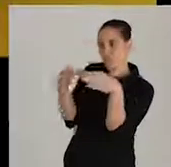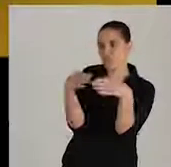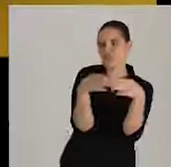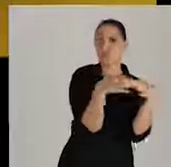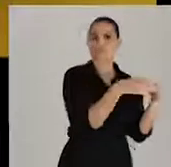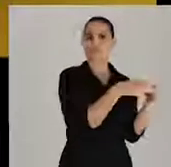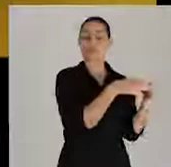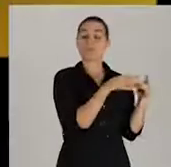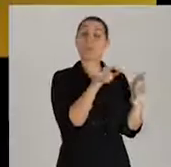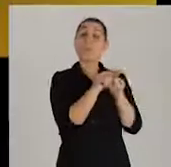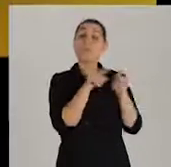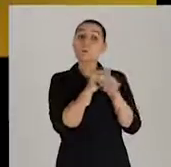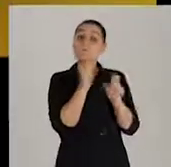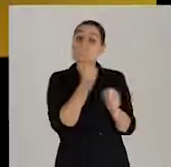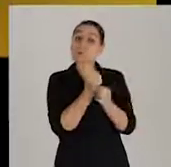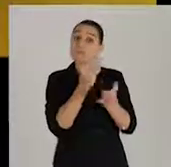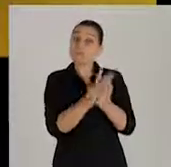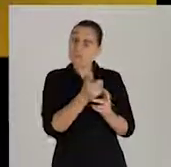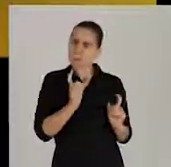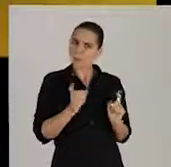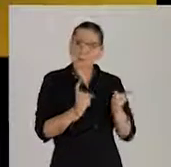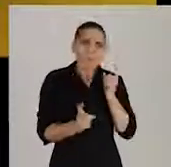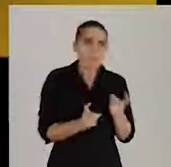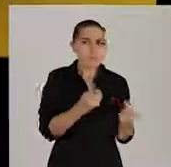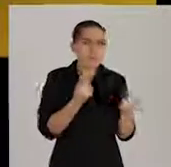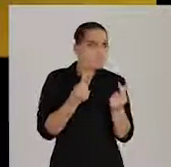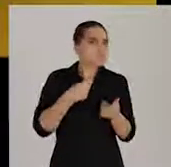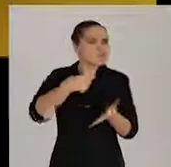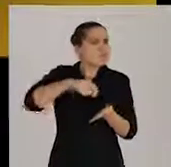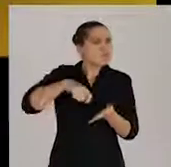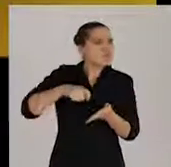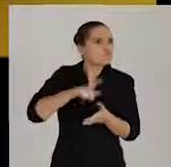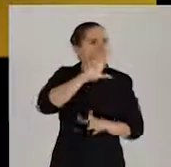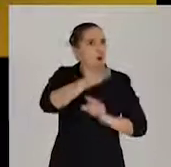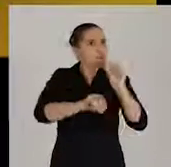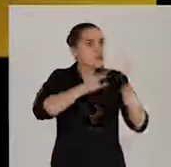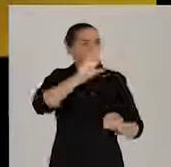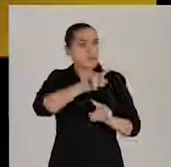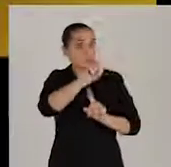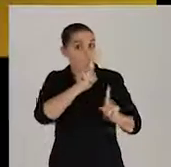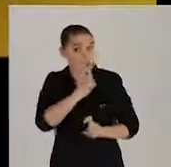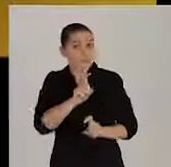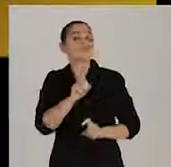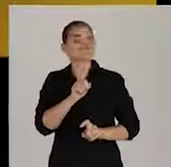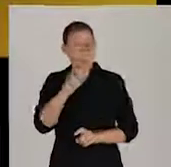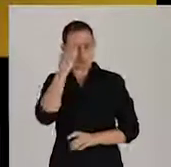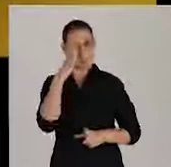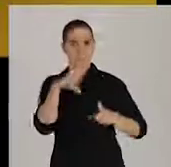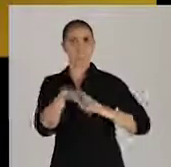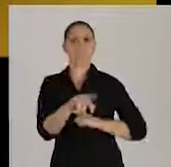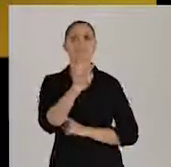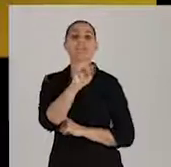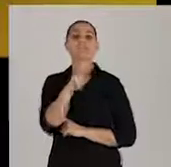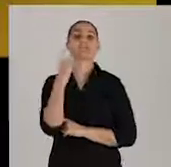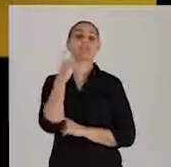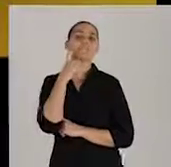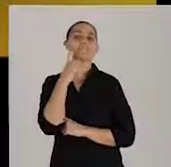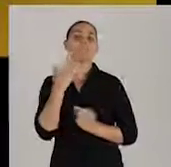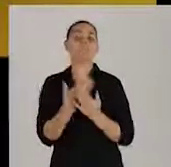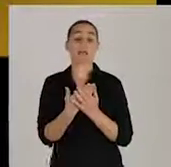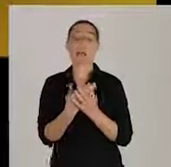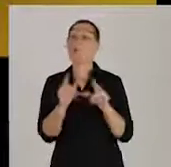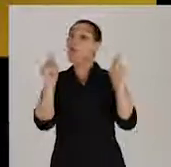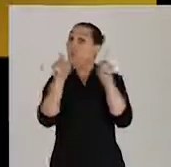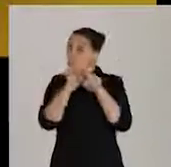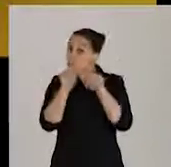fast tracking for prompt diagnosis and treatment. They also include monitoring the time it takes to get